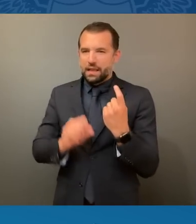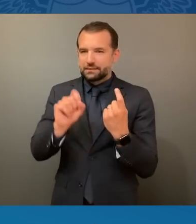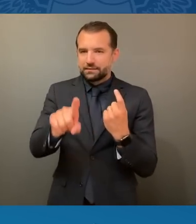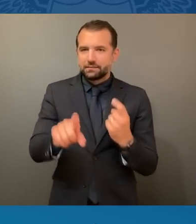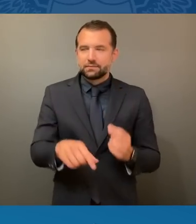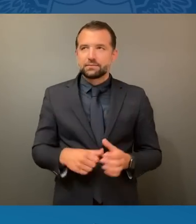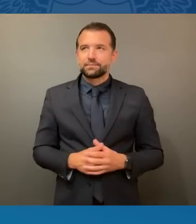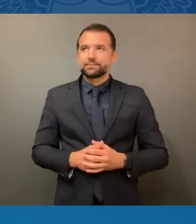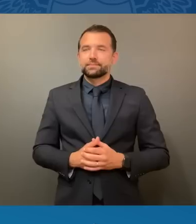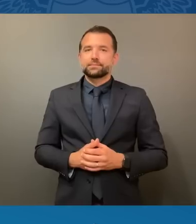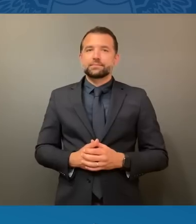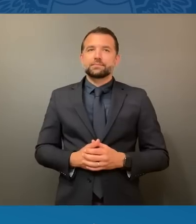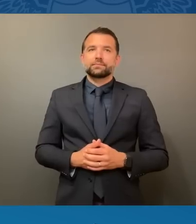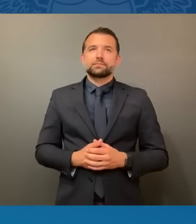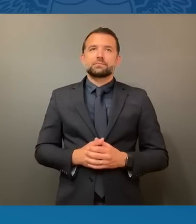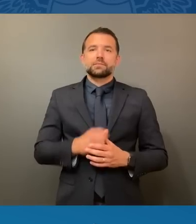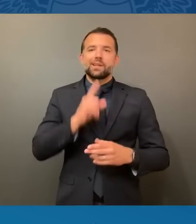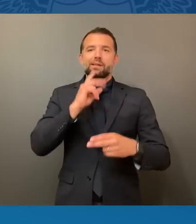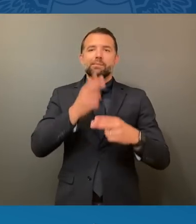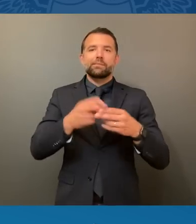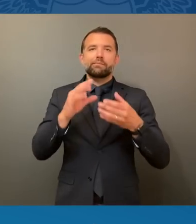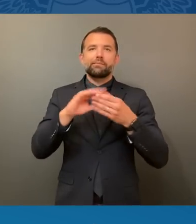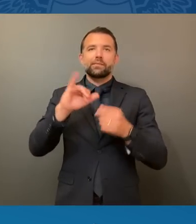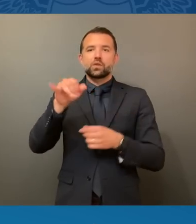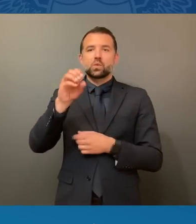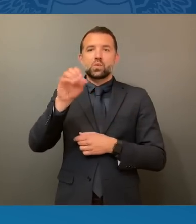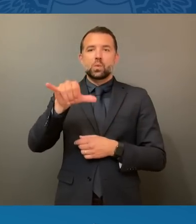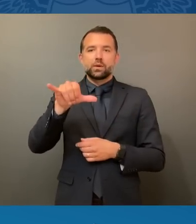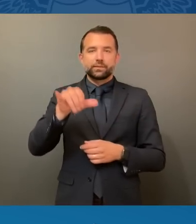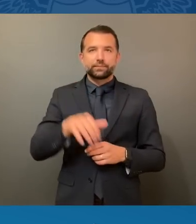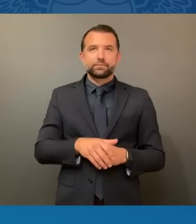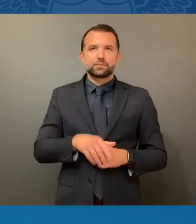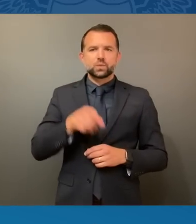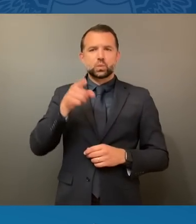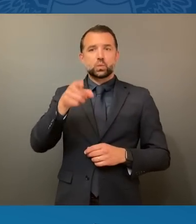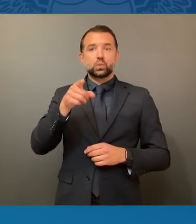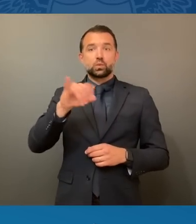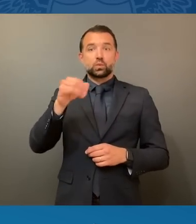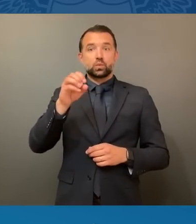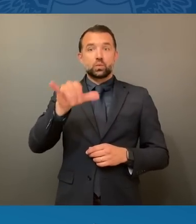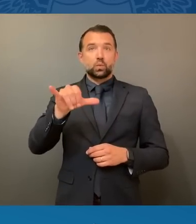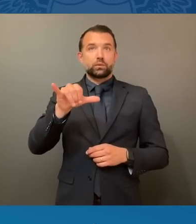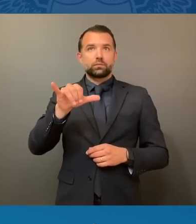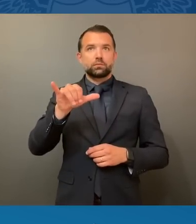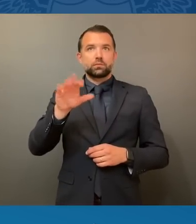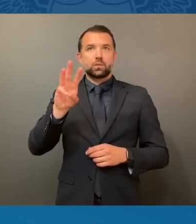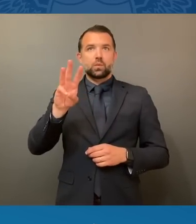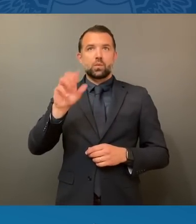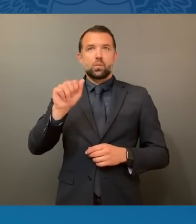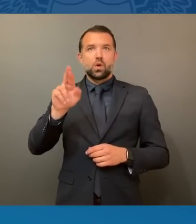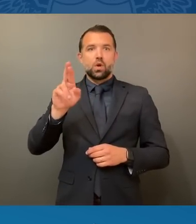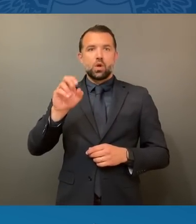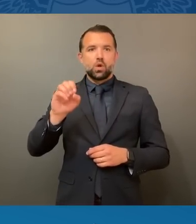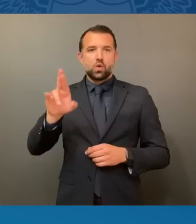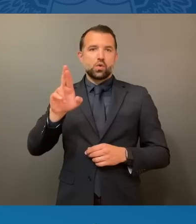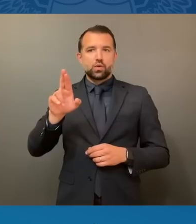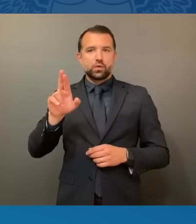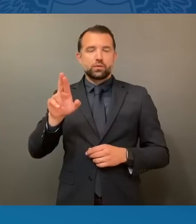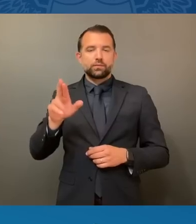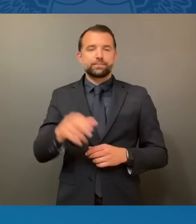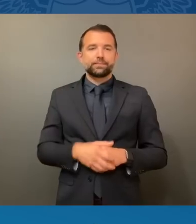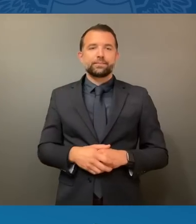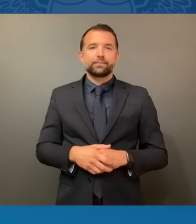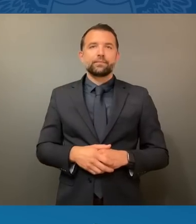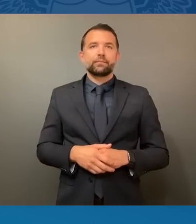You said joy earlier. You are a joy warrior. Caroline, CEO of Essence, has this space